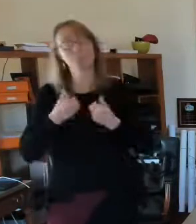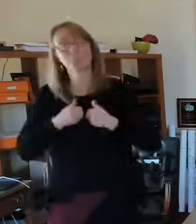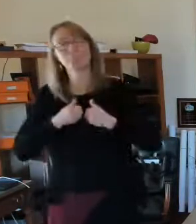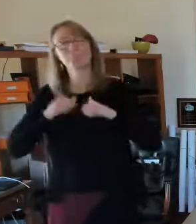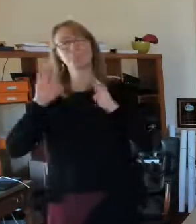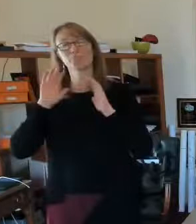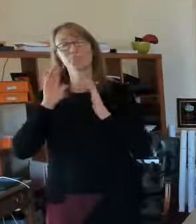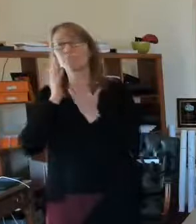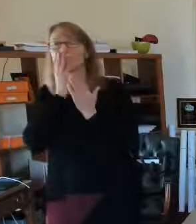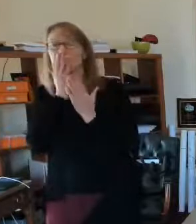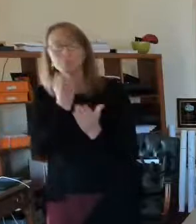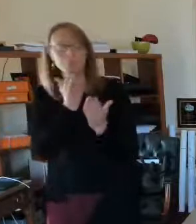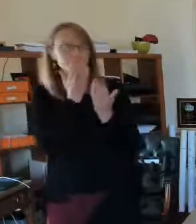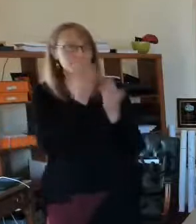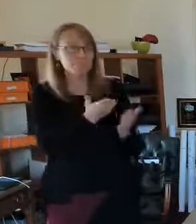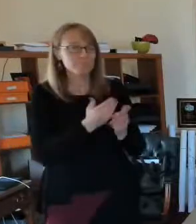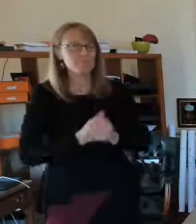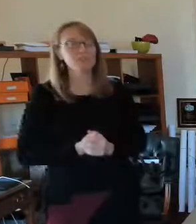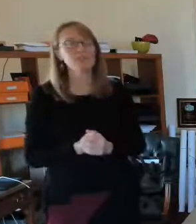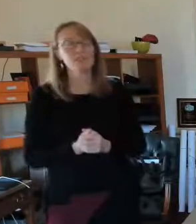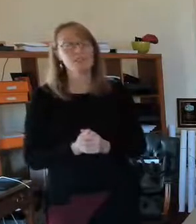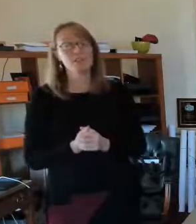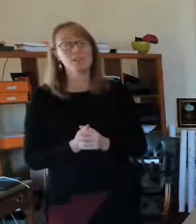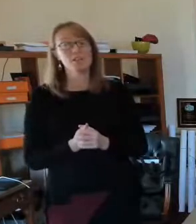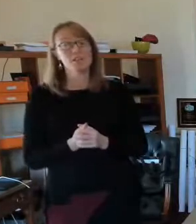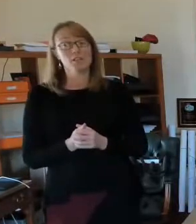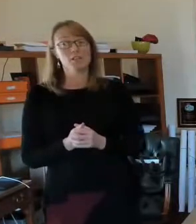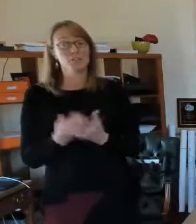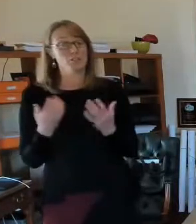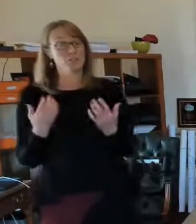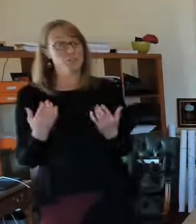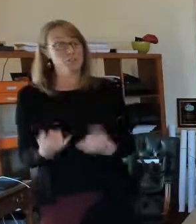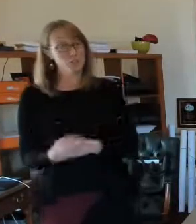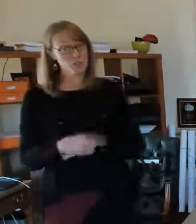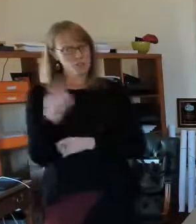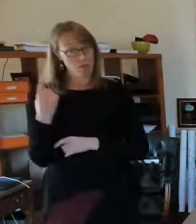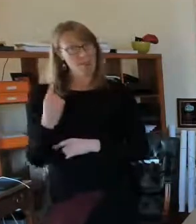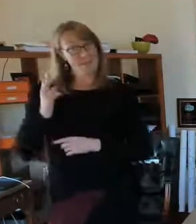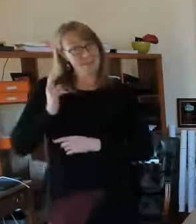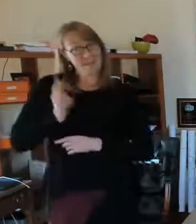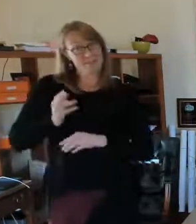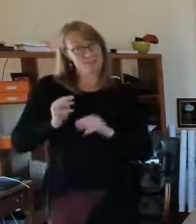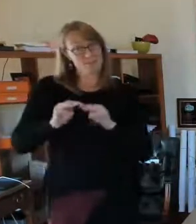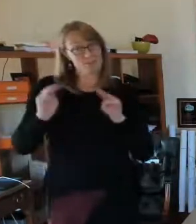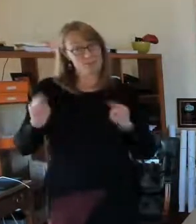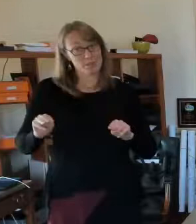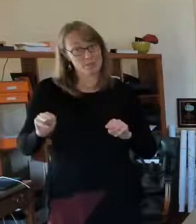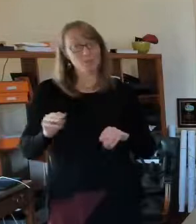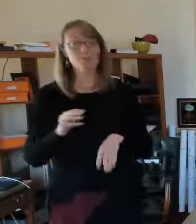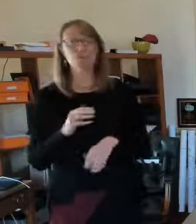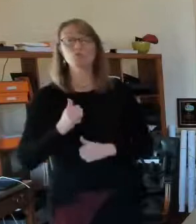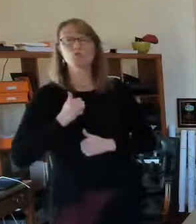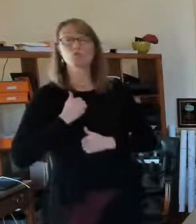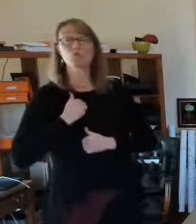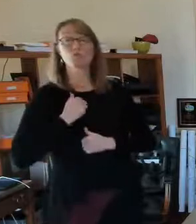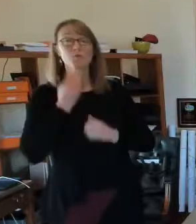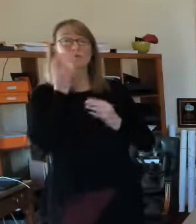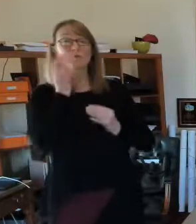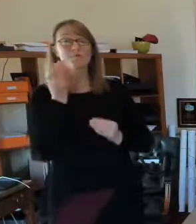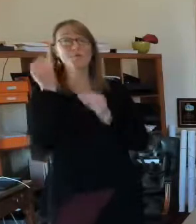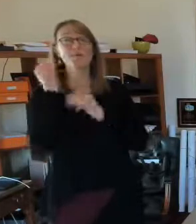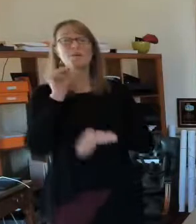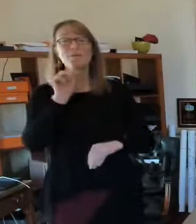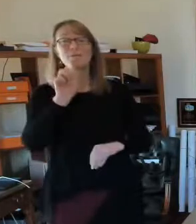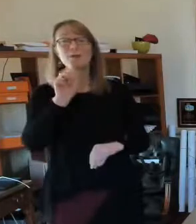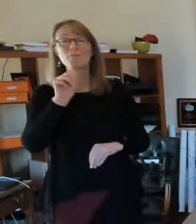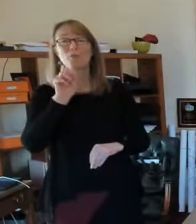Earlier today, the History Museum and Soldiers Memorial did a virtual parade.